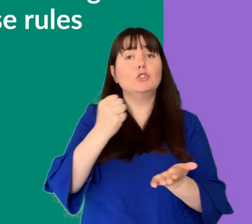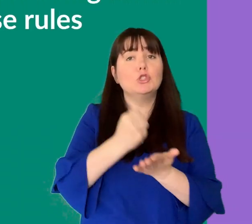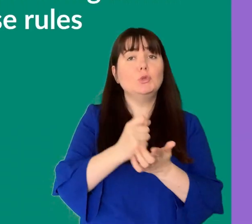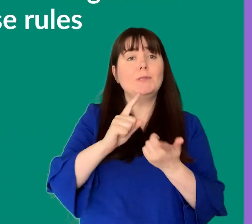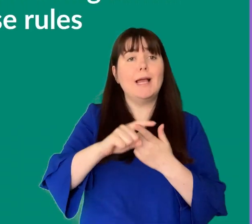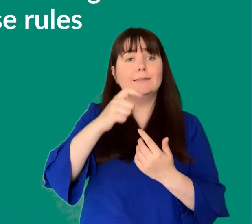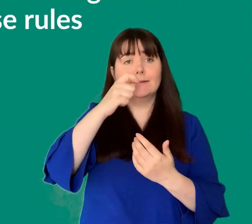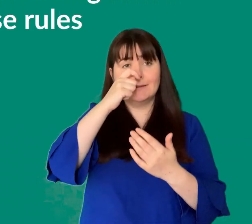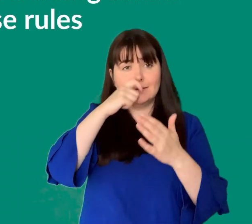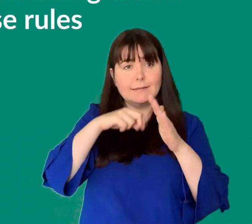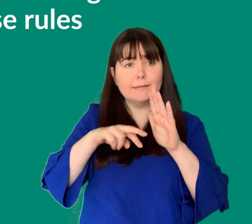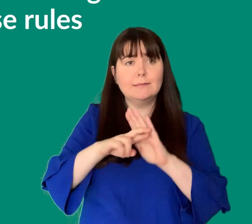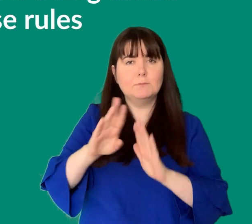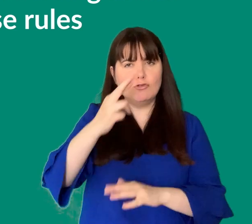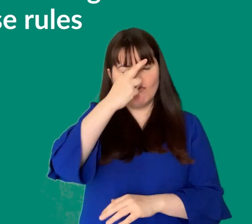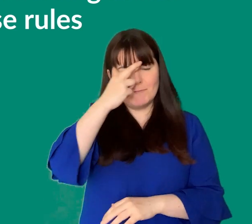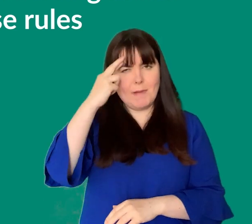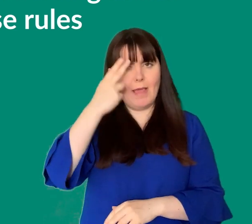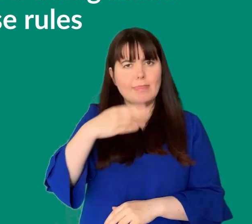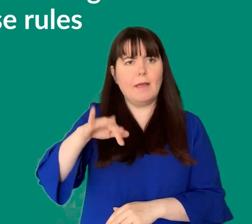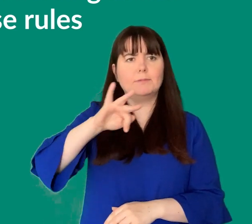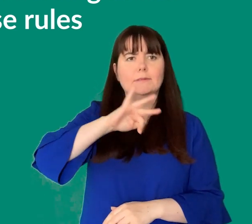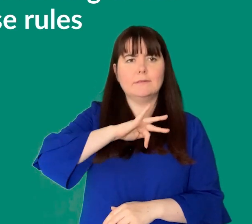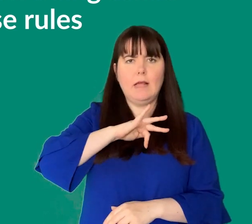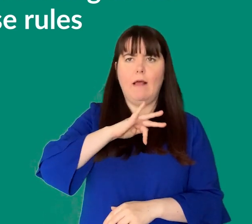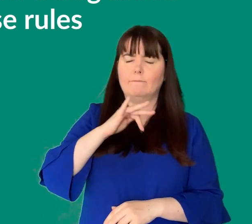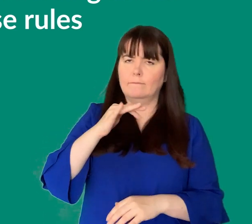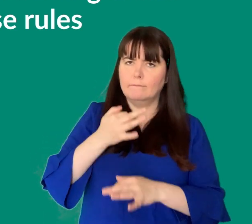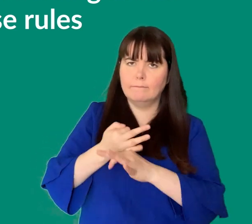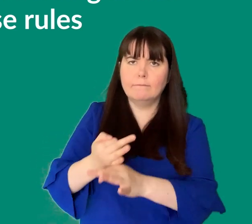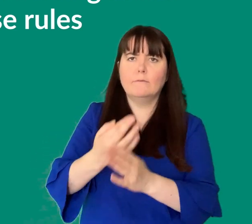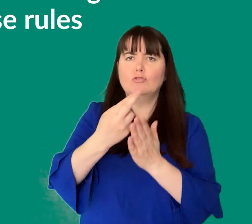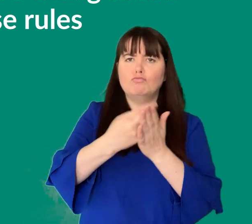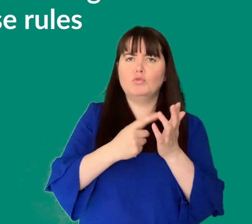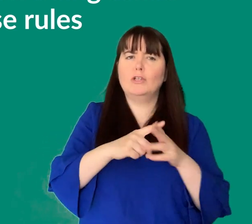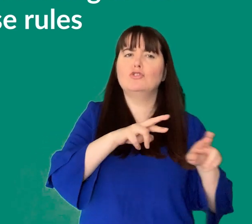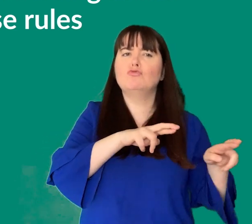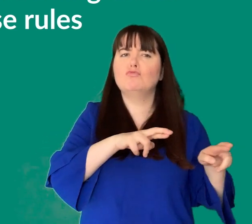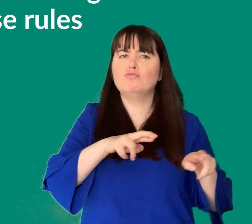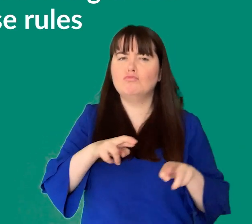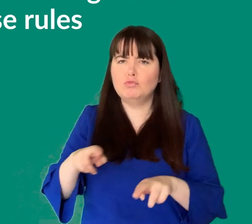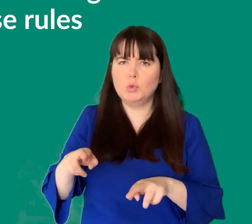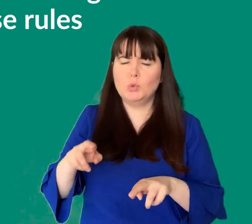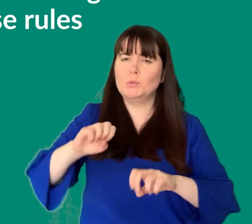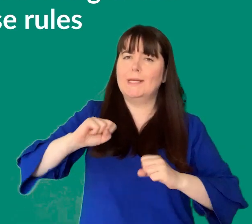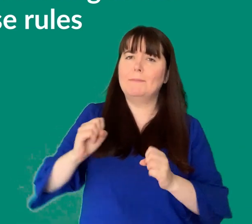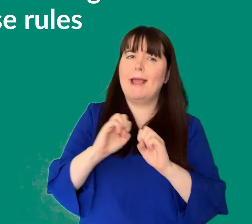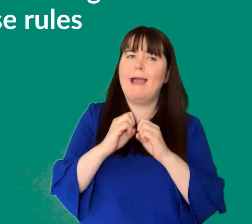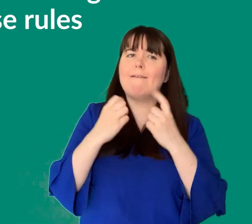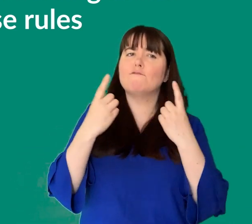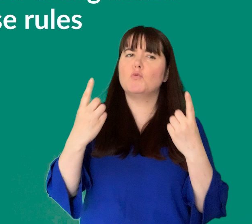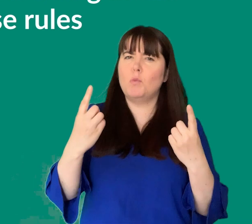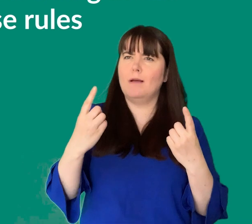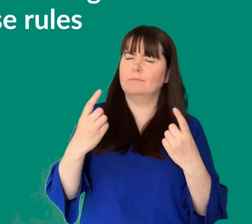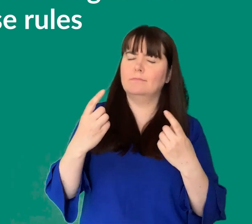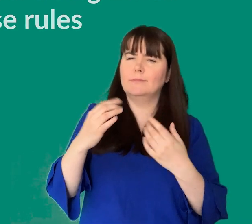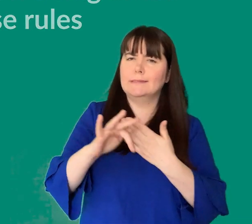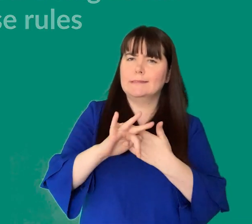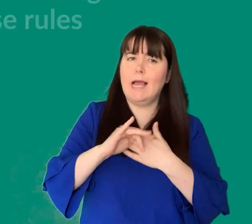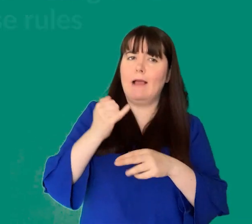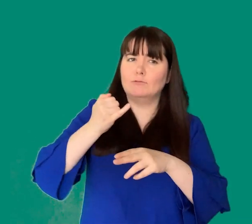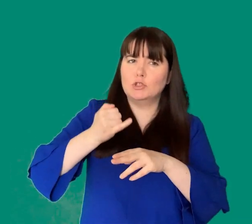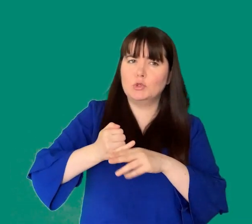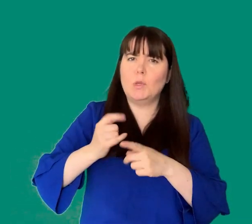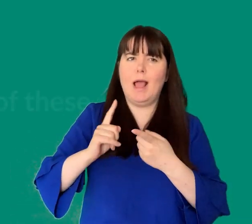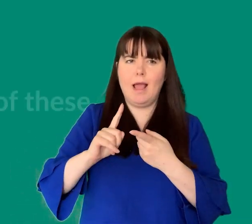Every student and staff member is now being asked to remind themselves of these rules and routines, which must be followed to keep everyone safe. Schools will